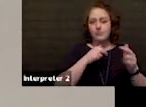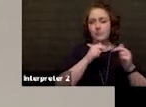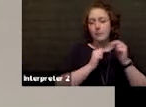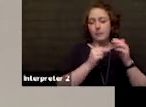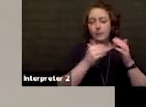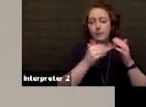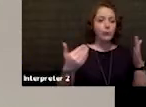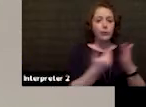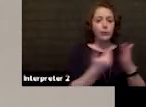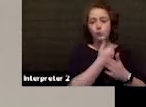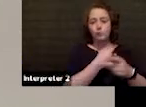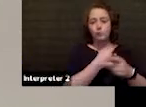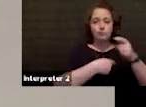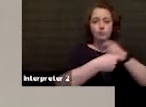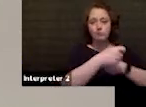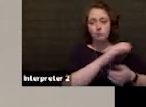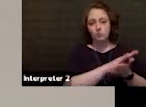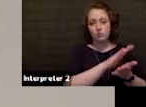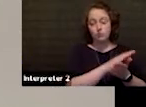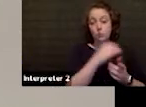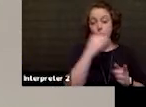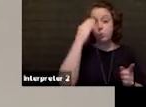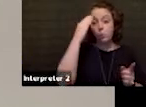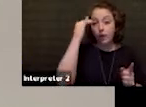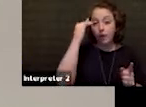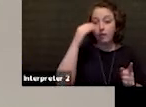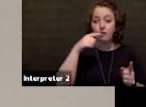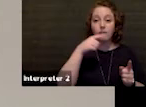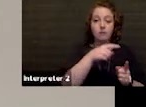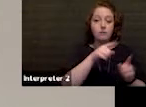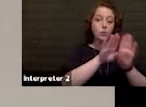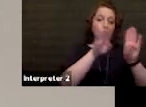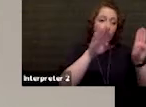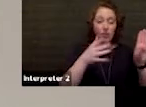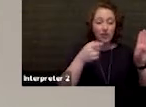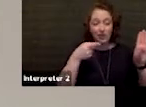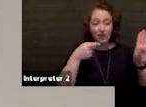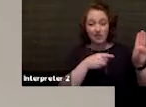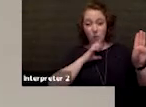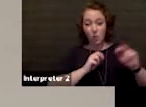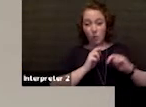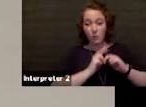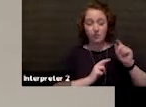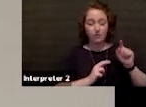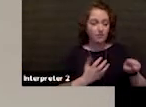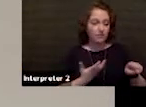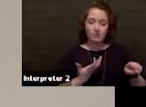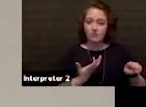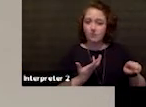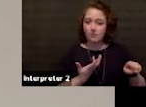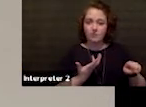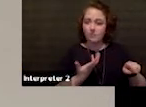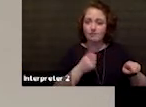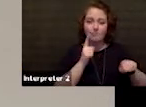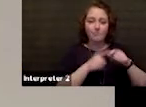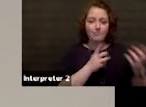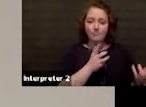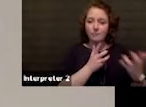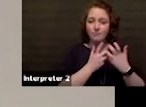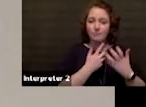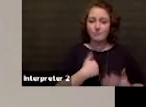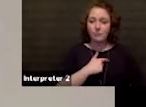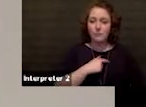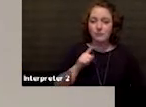the existing concrete block walls just weren't going to accommodate some of the new teaching and